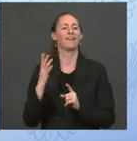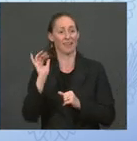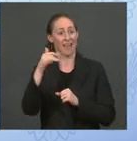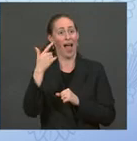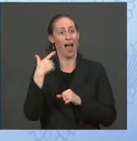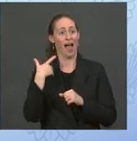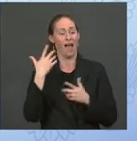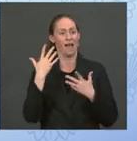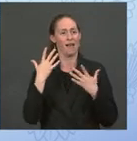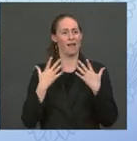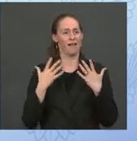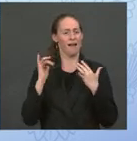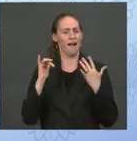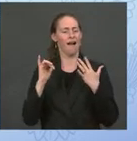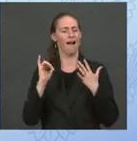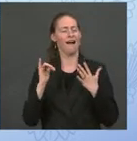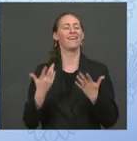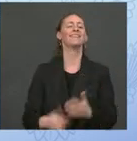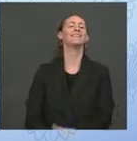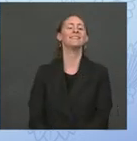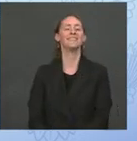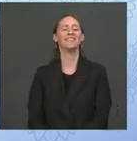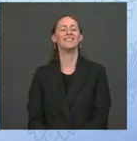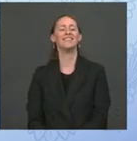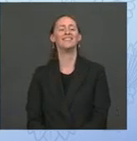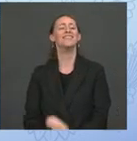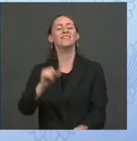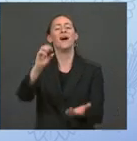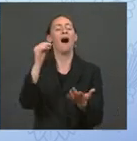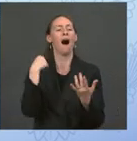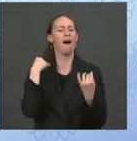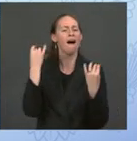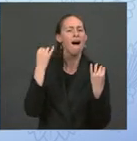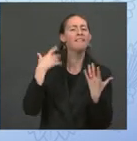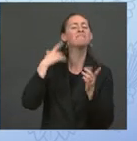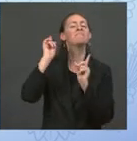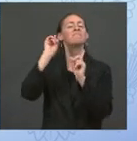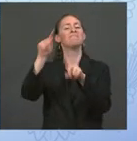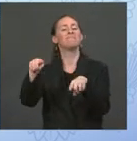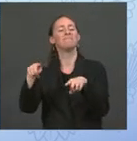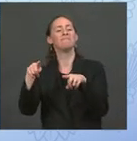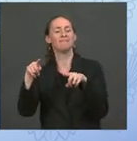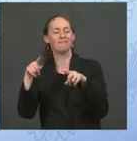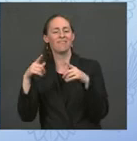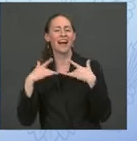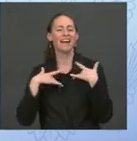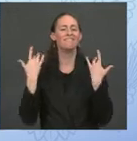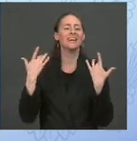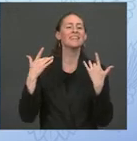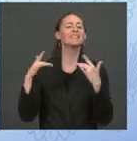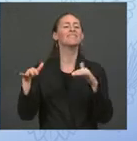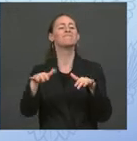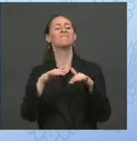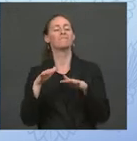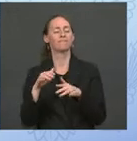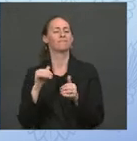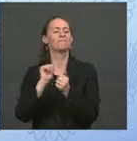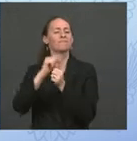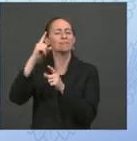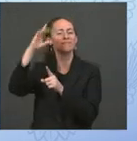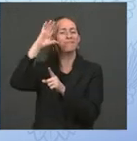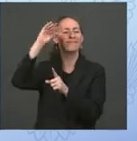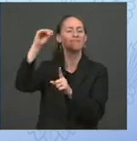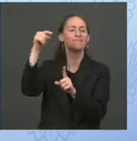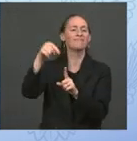And so I go to the event, and I'm riding home with this guy, Bob Cunningham, who was a really bright guy. And I said, Bob, I don't know, what